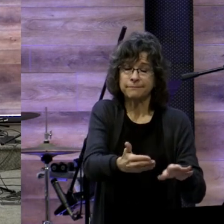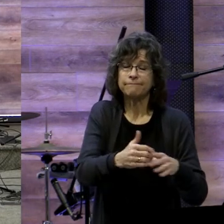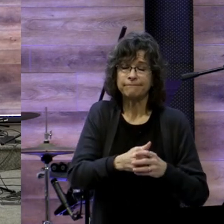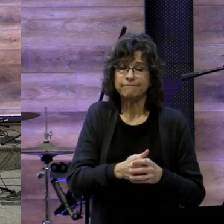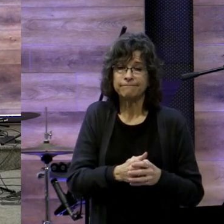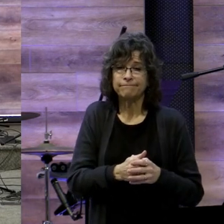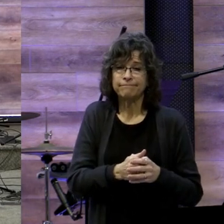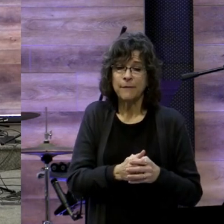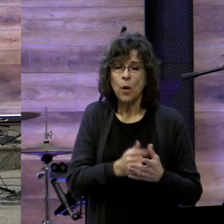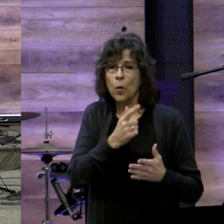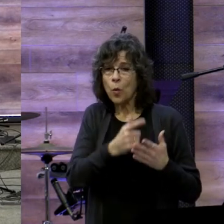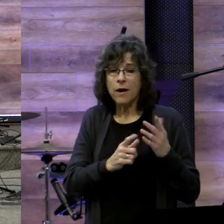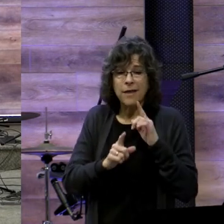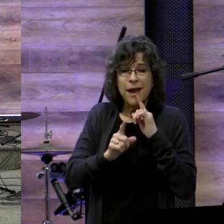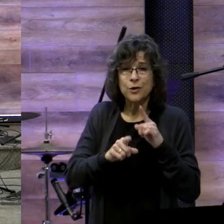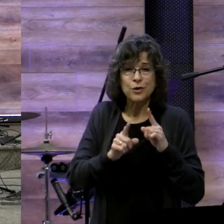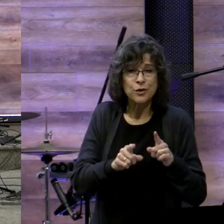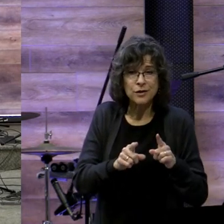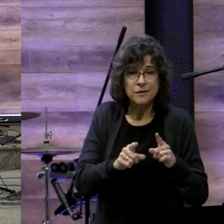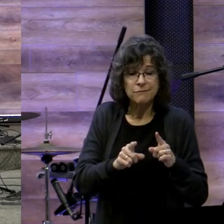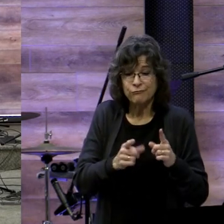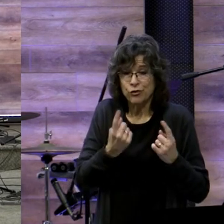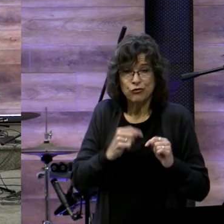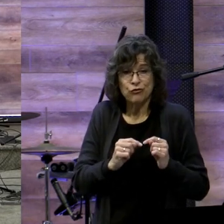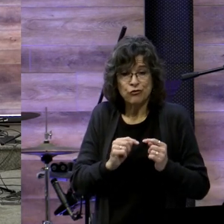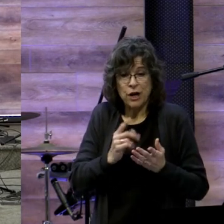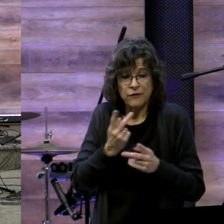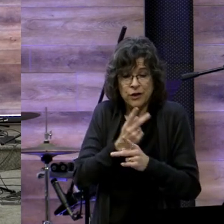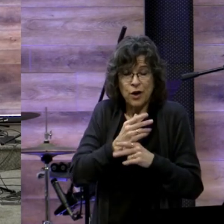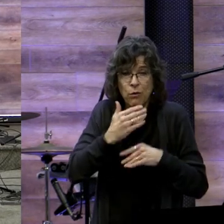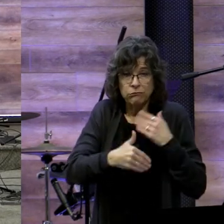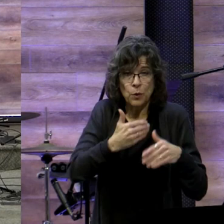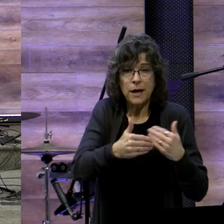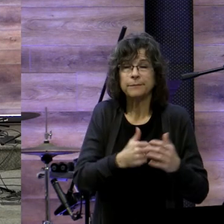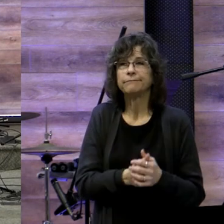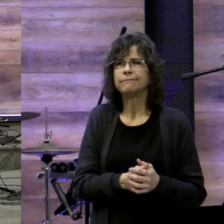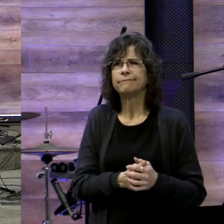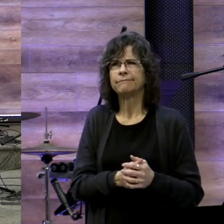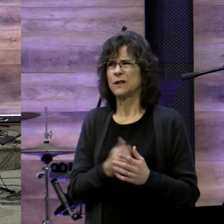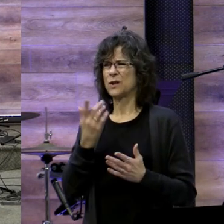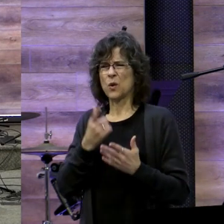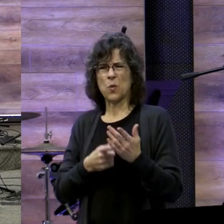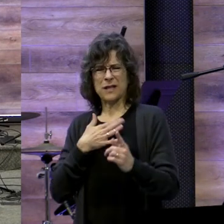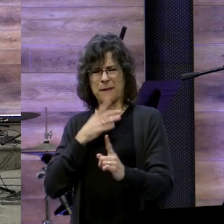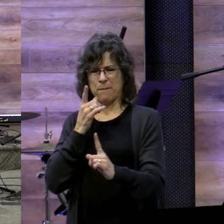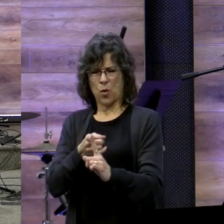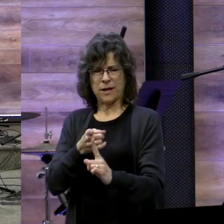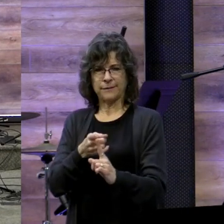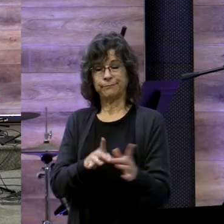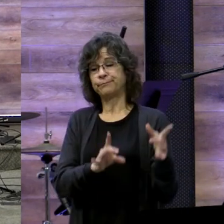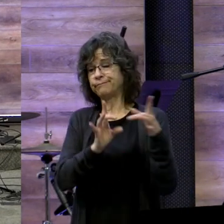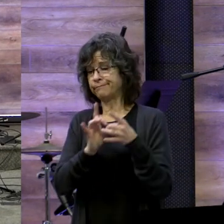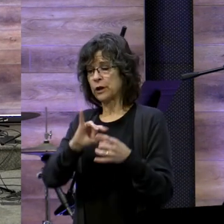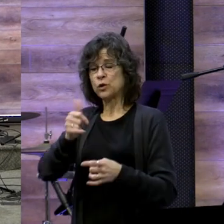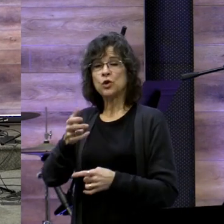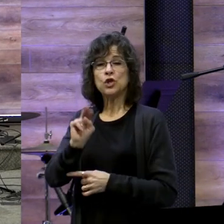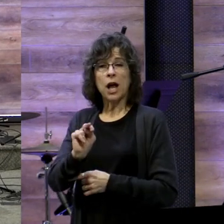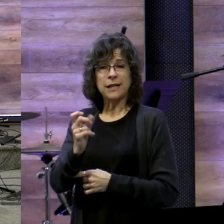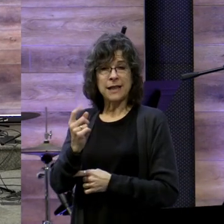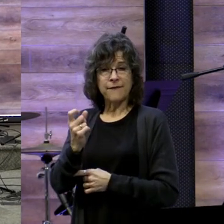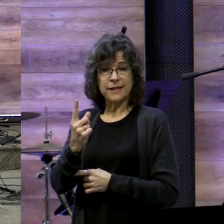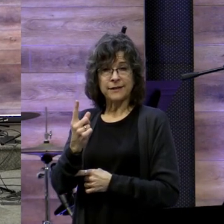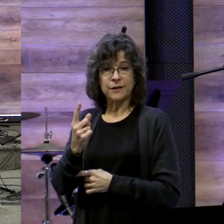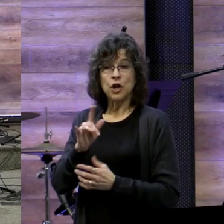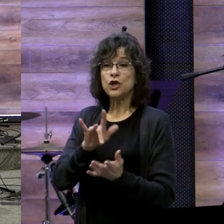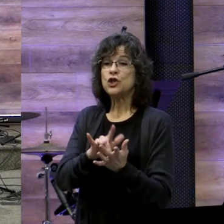What's the point and how does it connect to John? Well, we're in John 11 this morning, and Jesus in John 11 faces the death of a